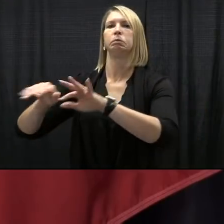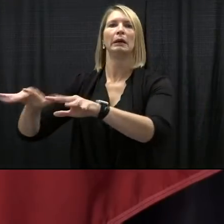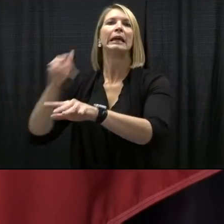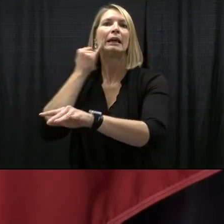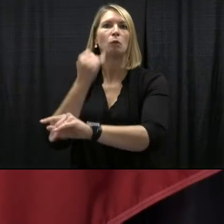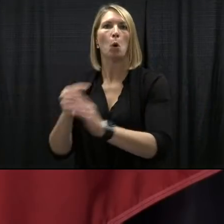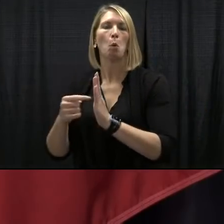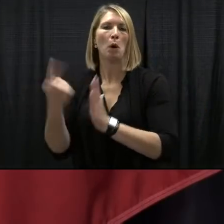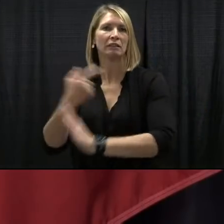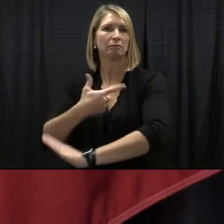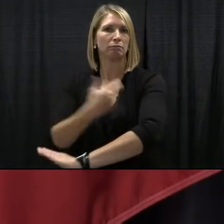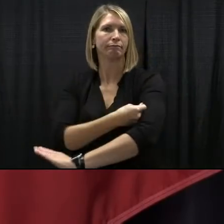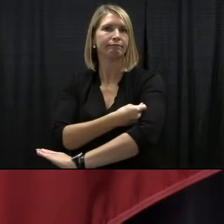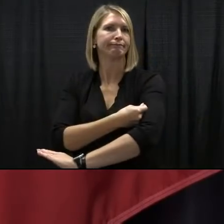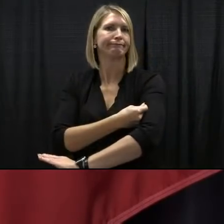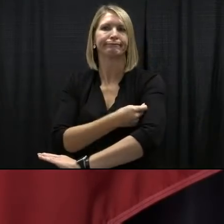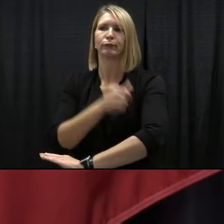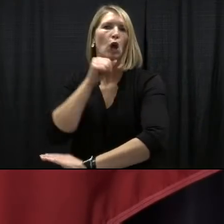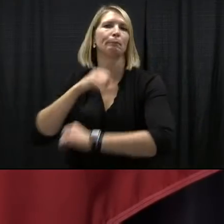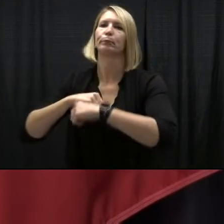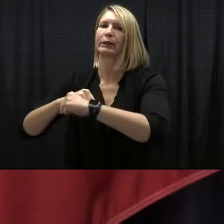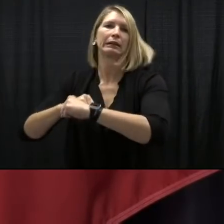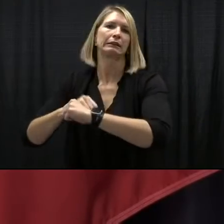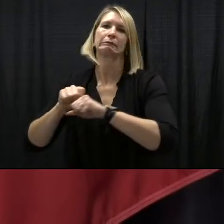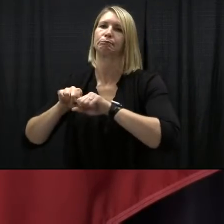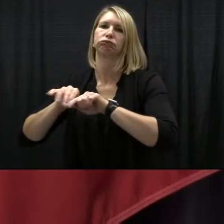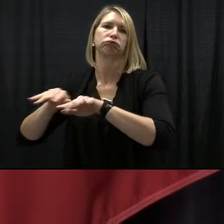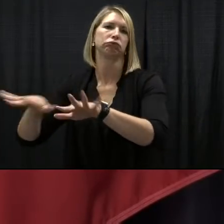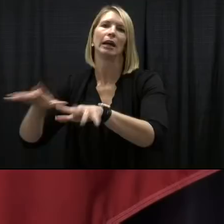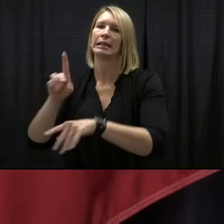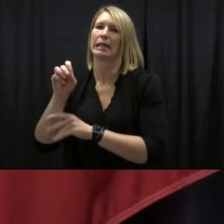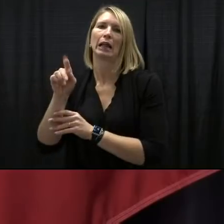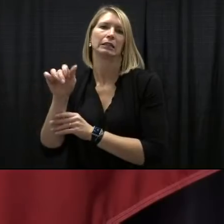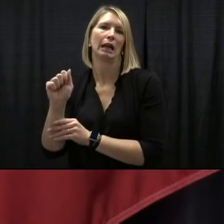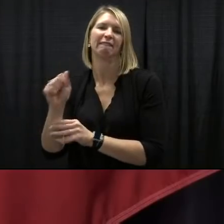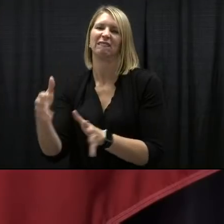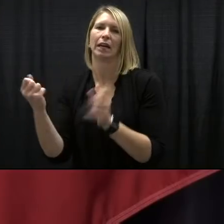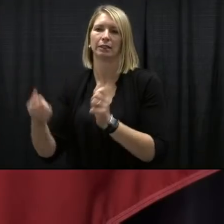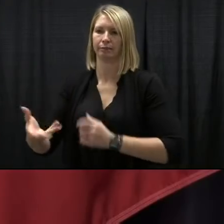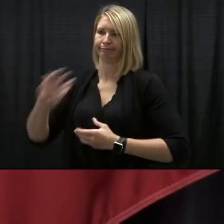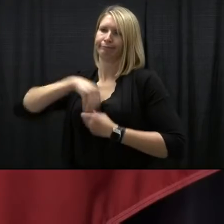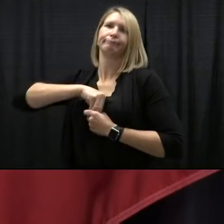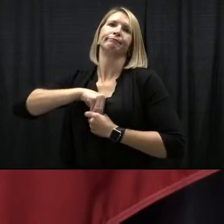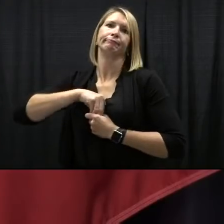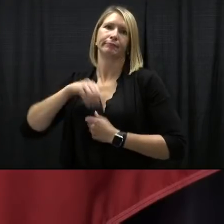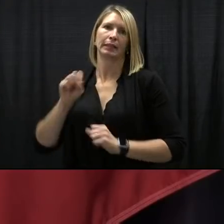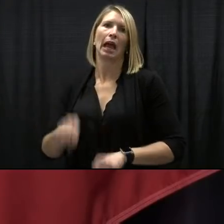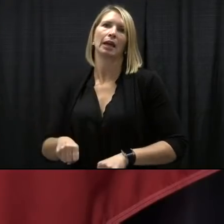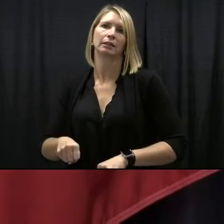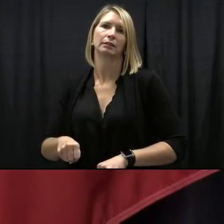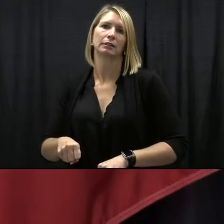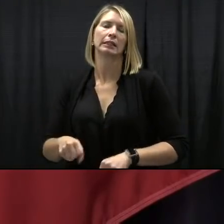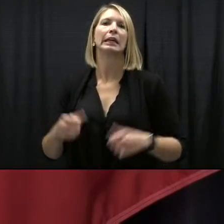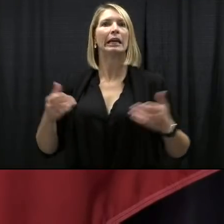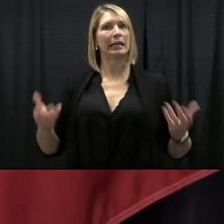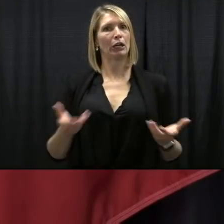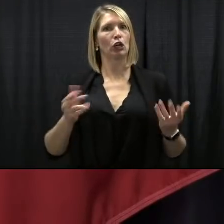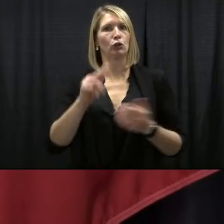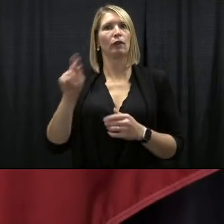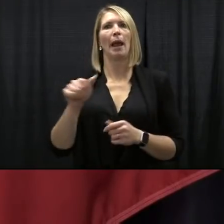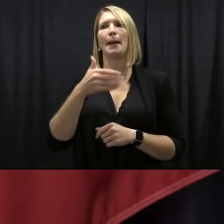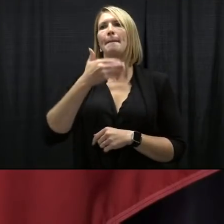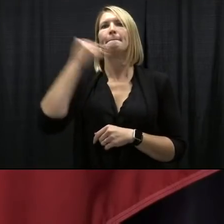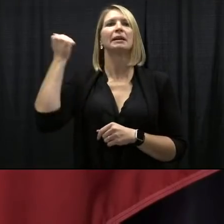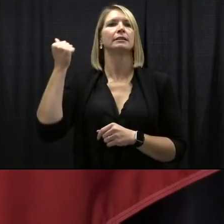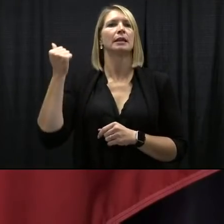protection. While 80% of our eligible population fully vaccinated is good, among the best in North America, we now